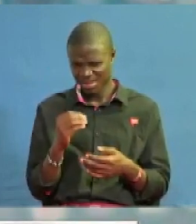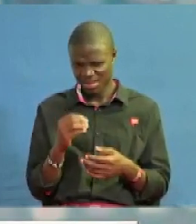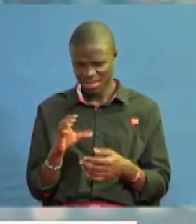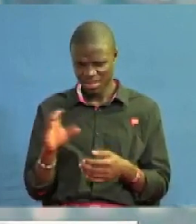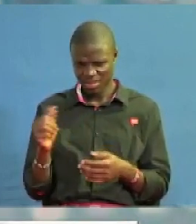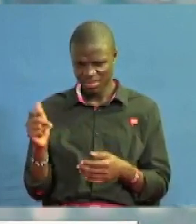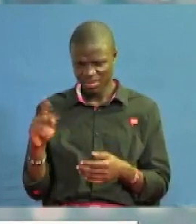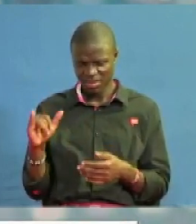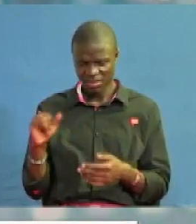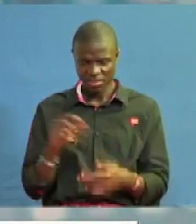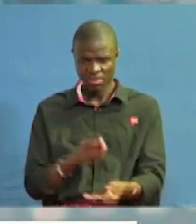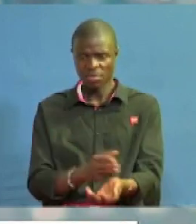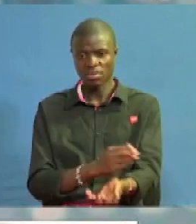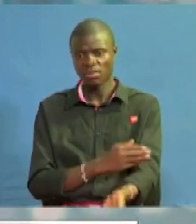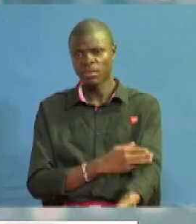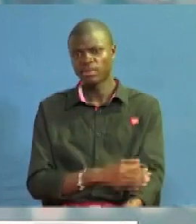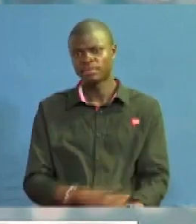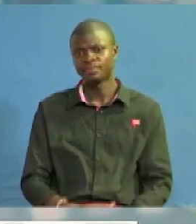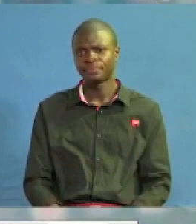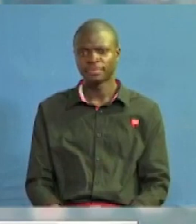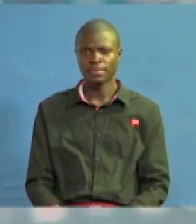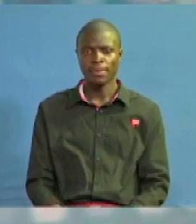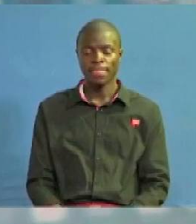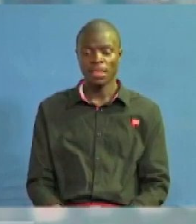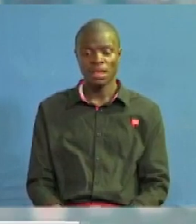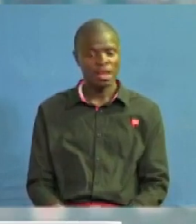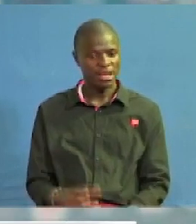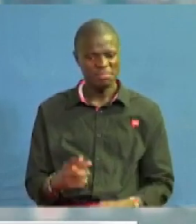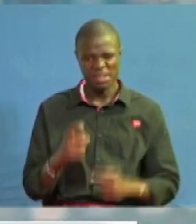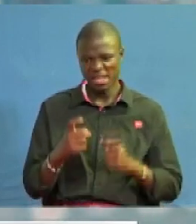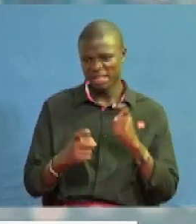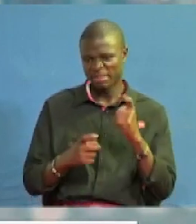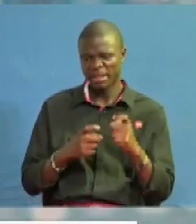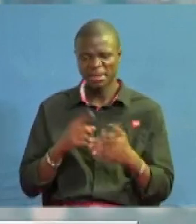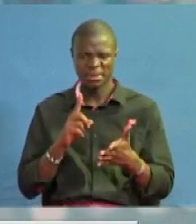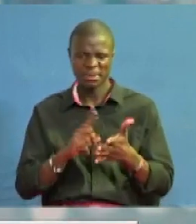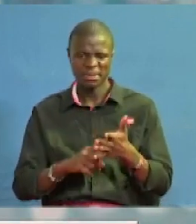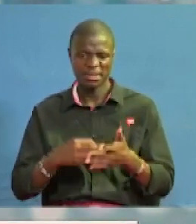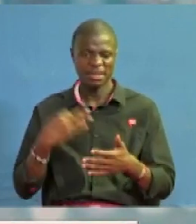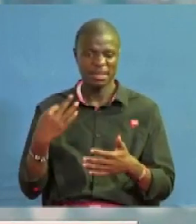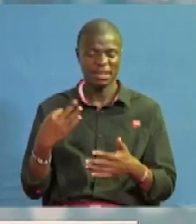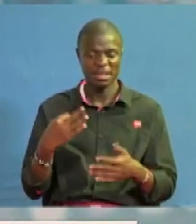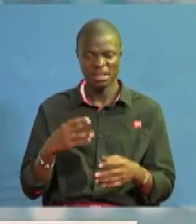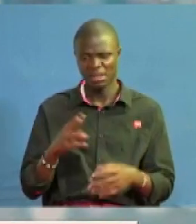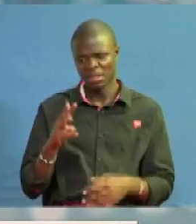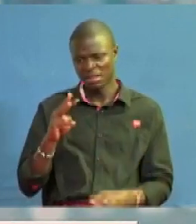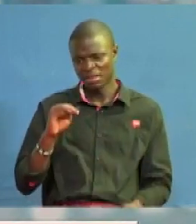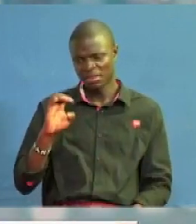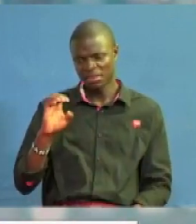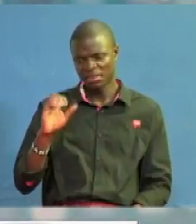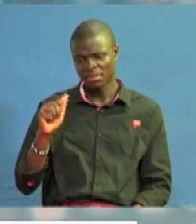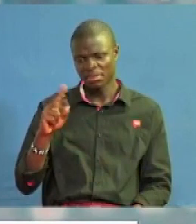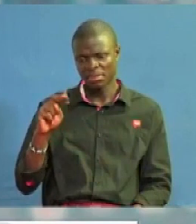is capital growth. Okay? Yeah. Now, let me just explain what the 3 means so that we see exactly